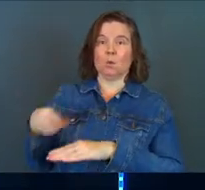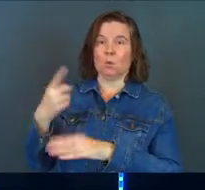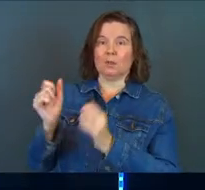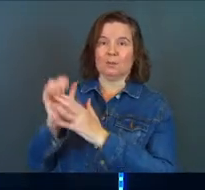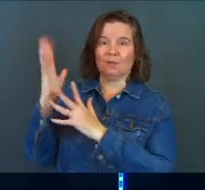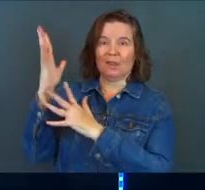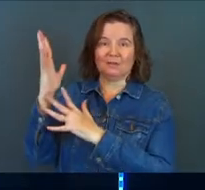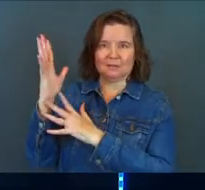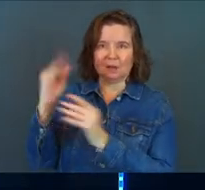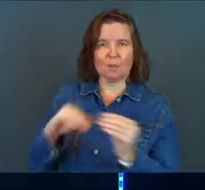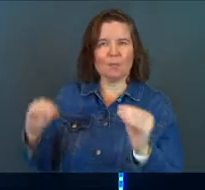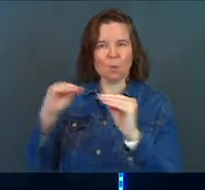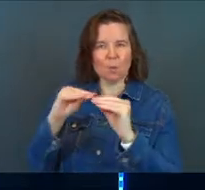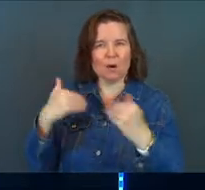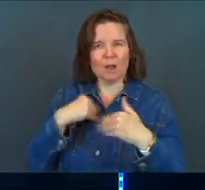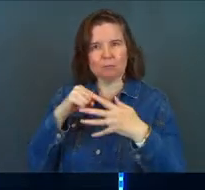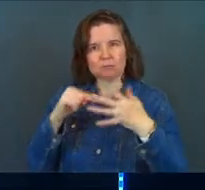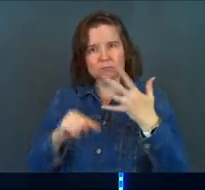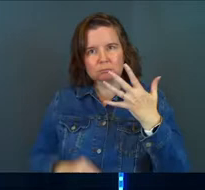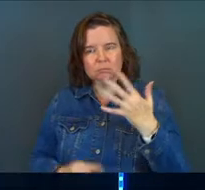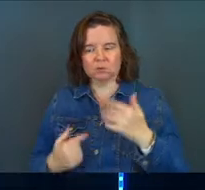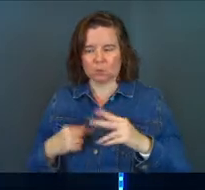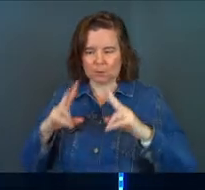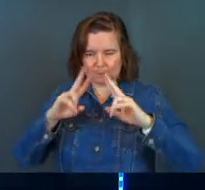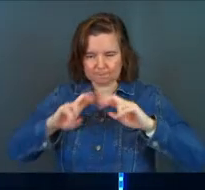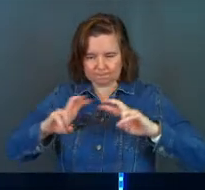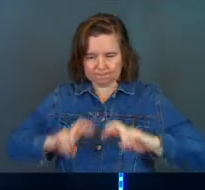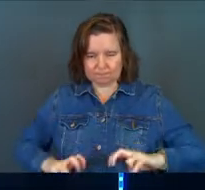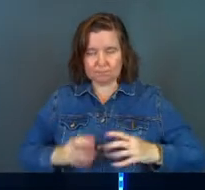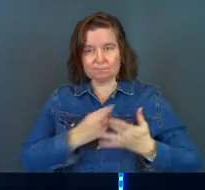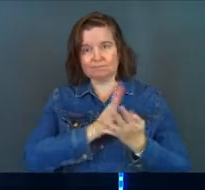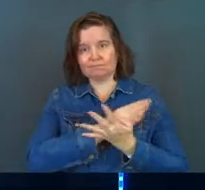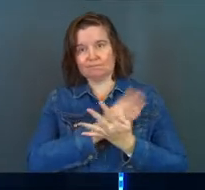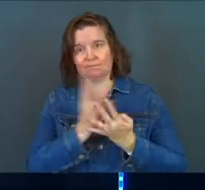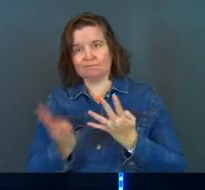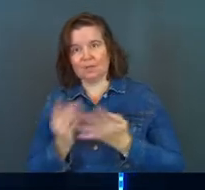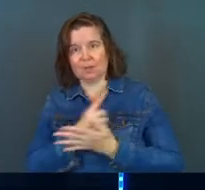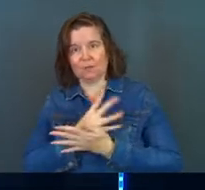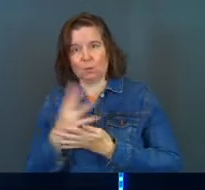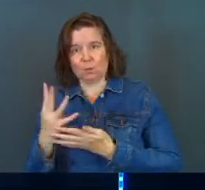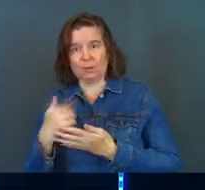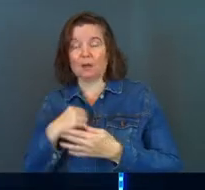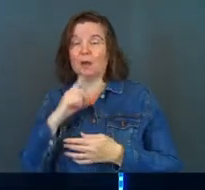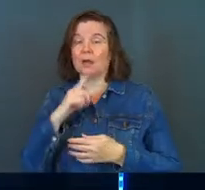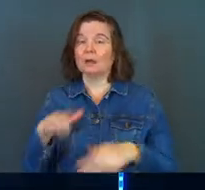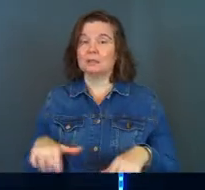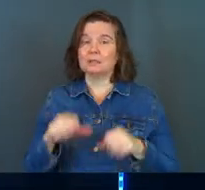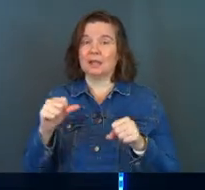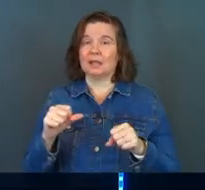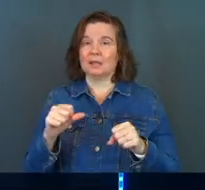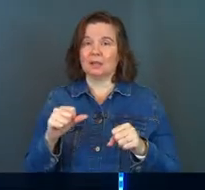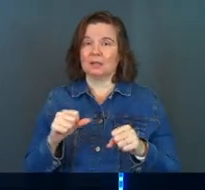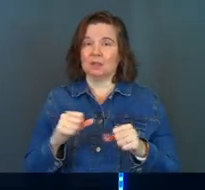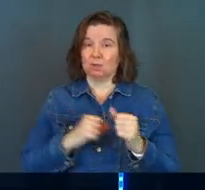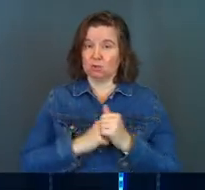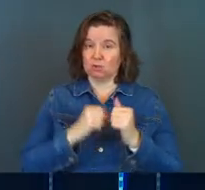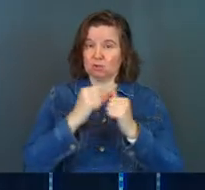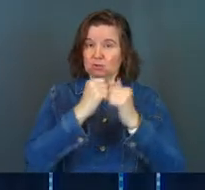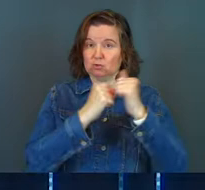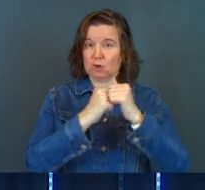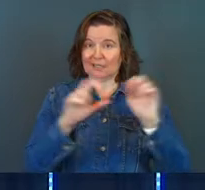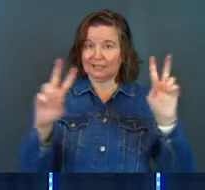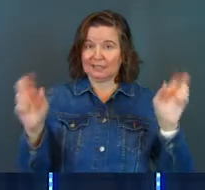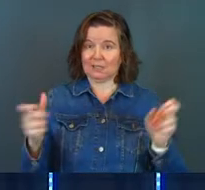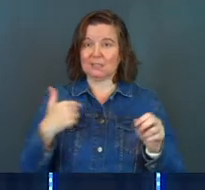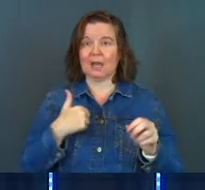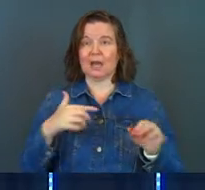praise. And so we're going to dig into that across this entire series. I'm actually going to take the kind of the structure of the